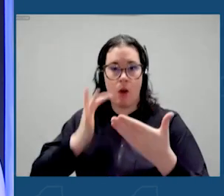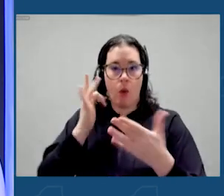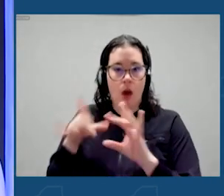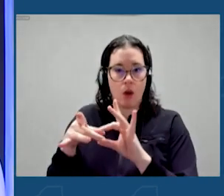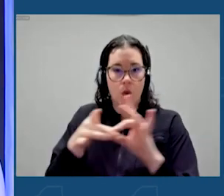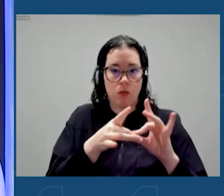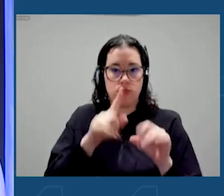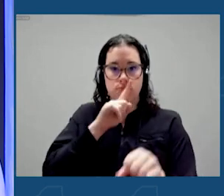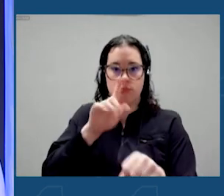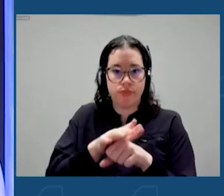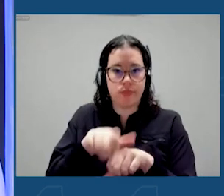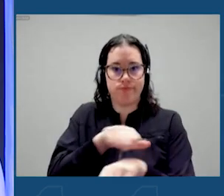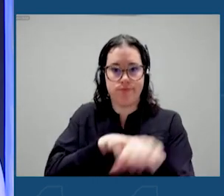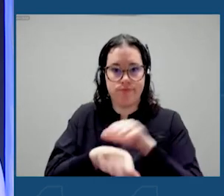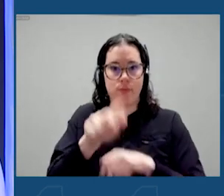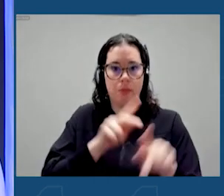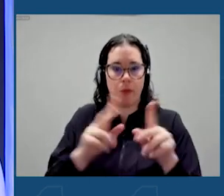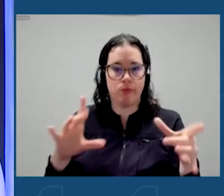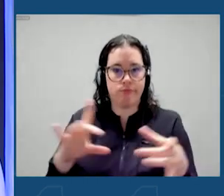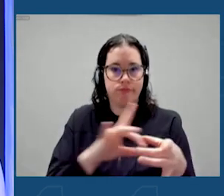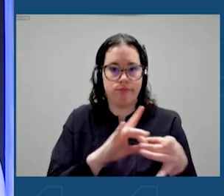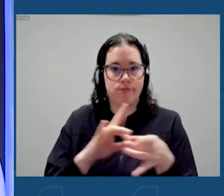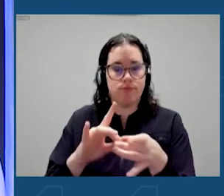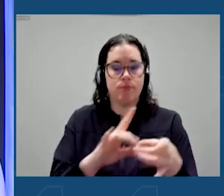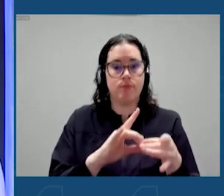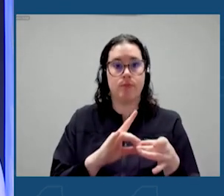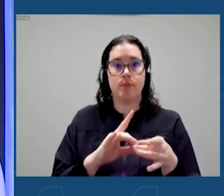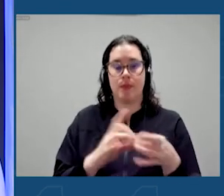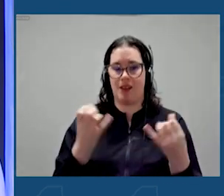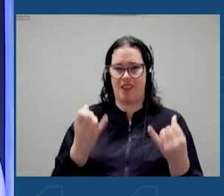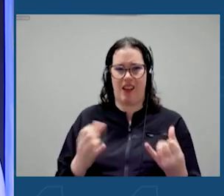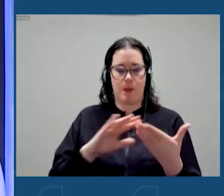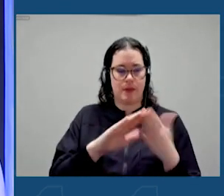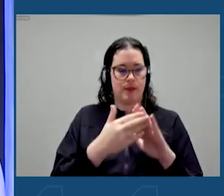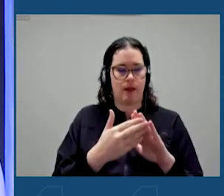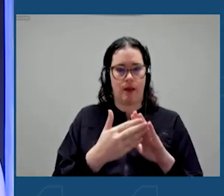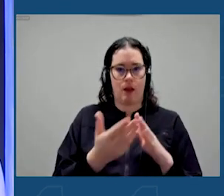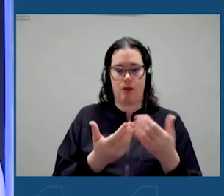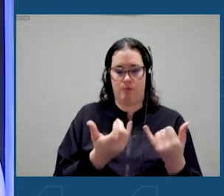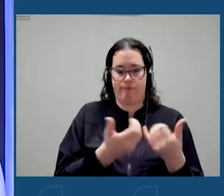involved. And it's about stop dividing our city